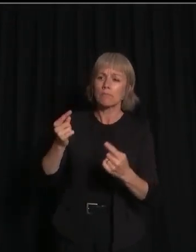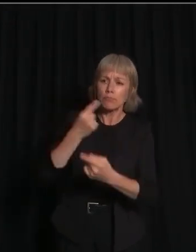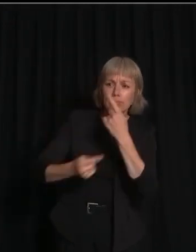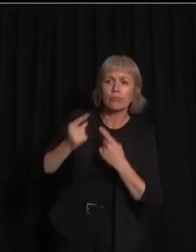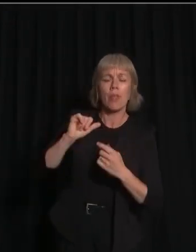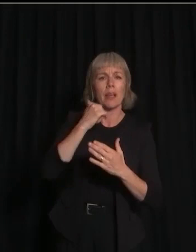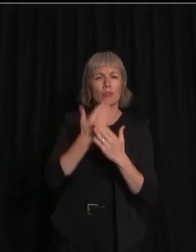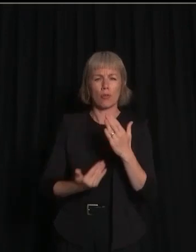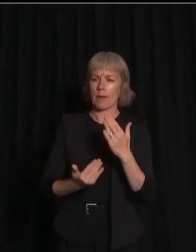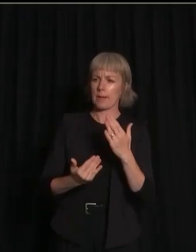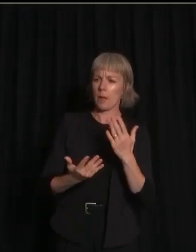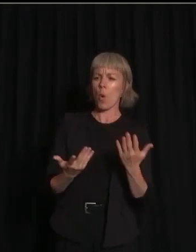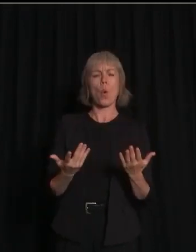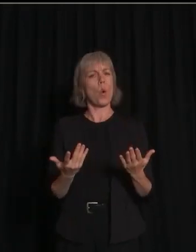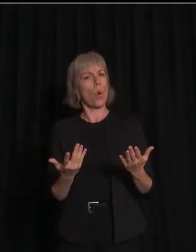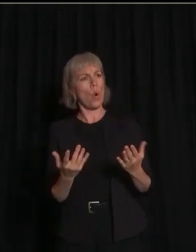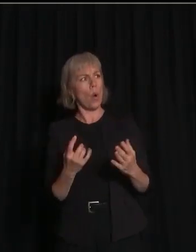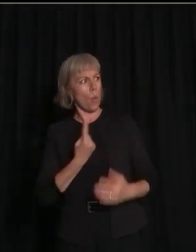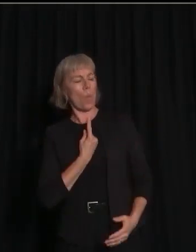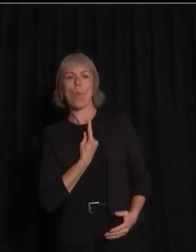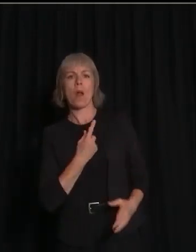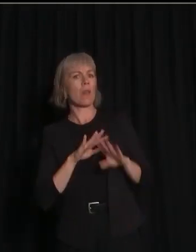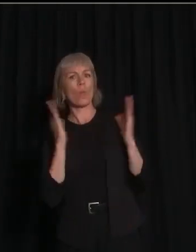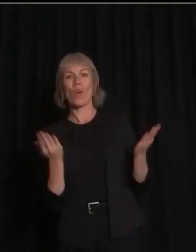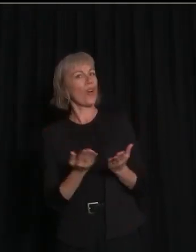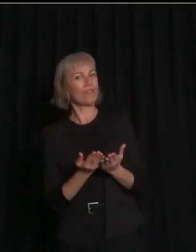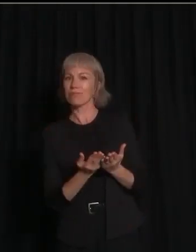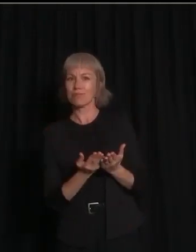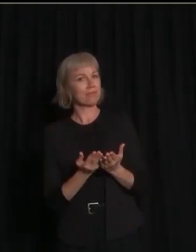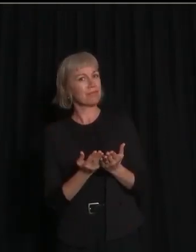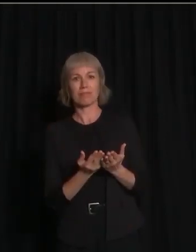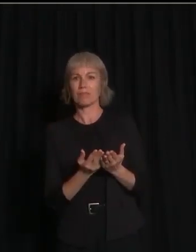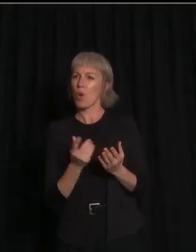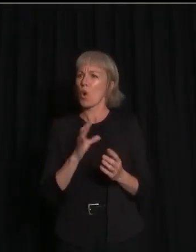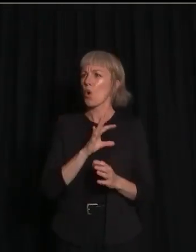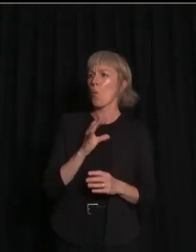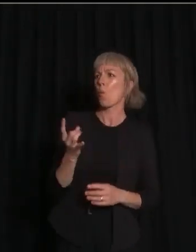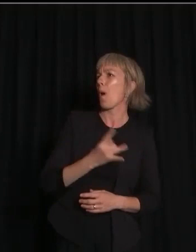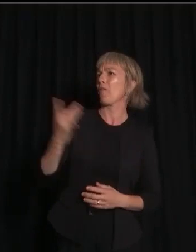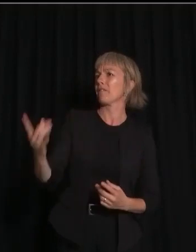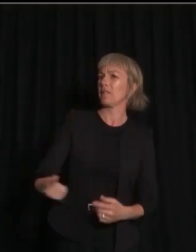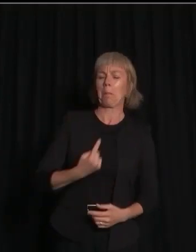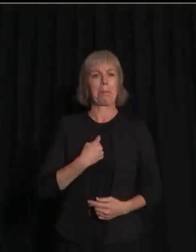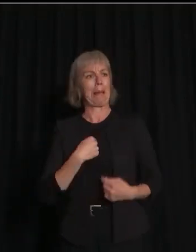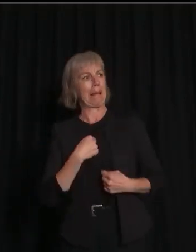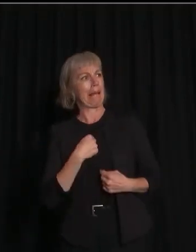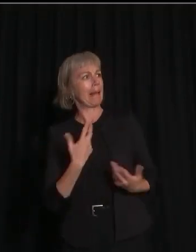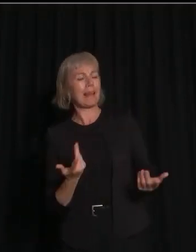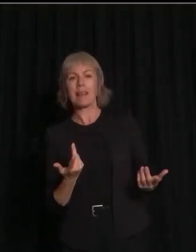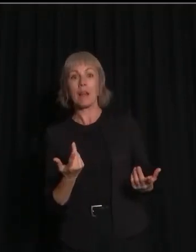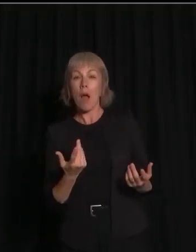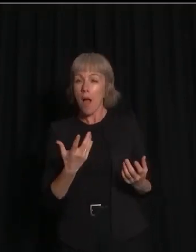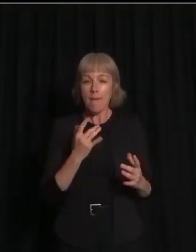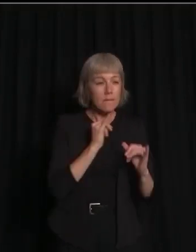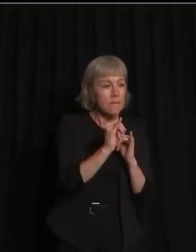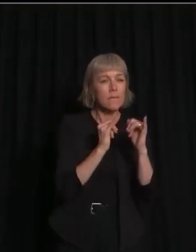hey, my story is not the only, you know, incredible rare case. No, it's actually, there are so many